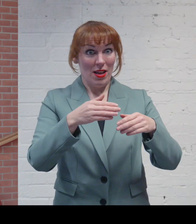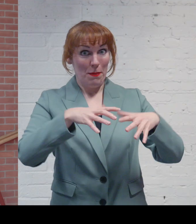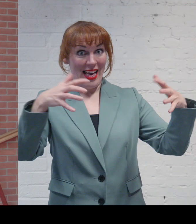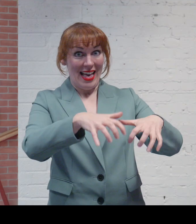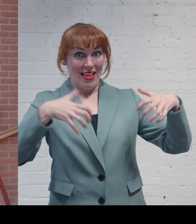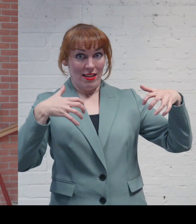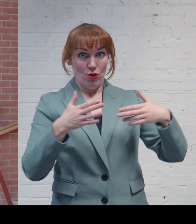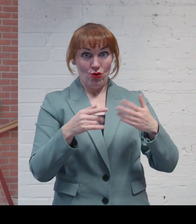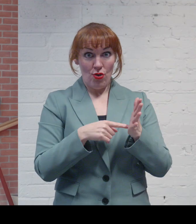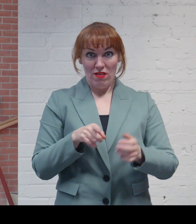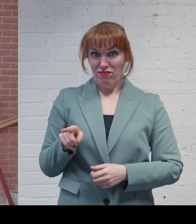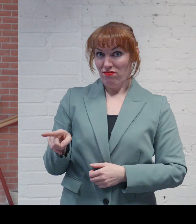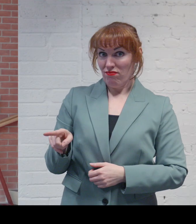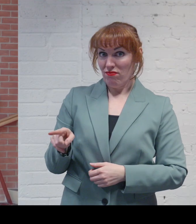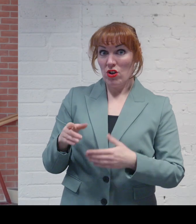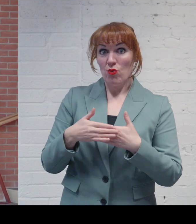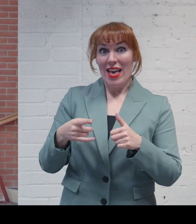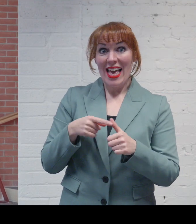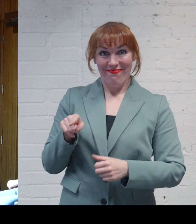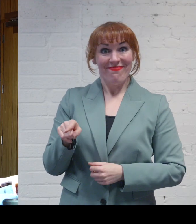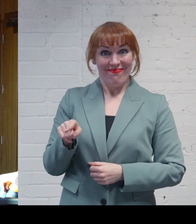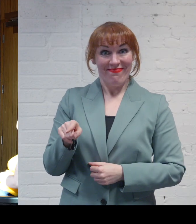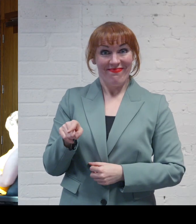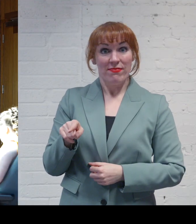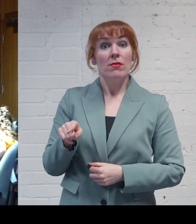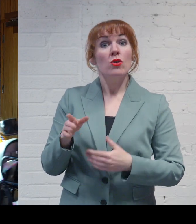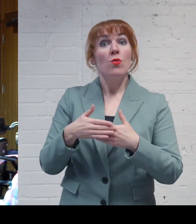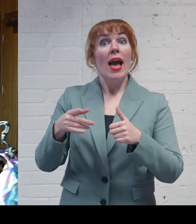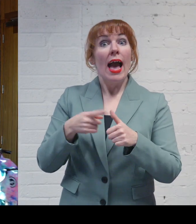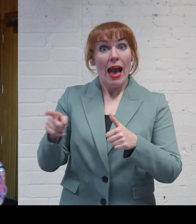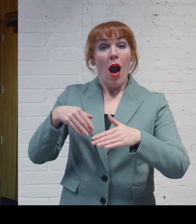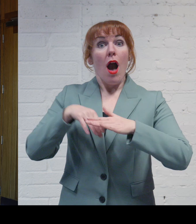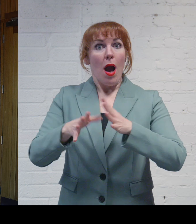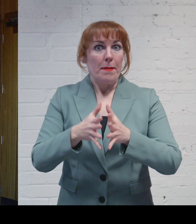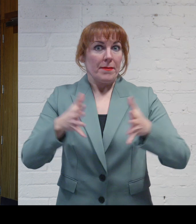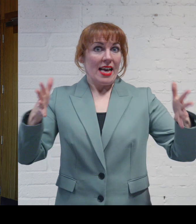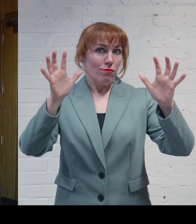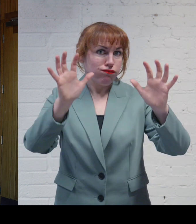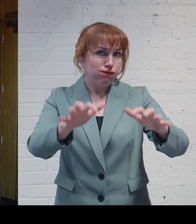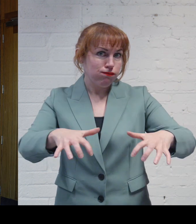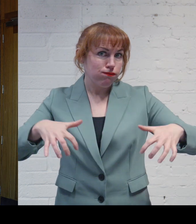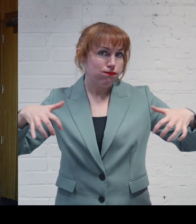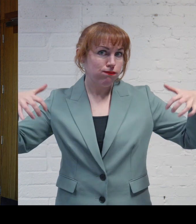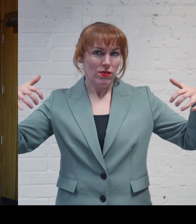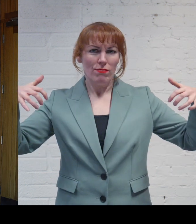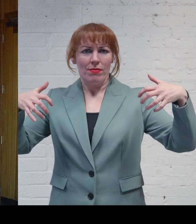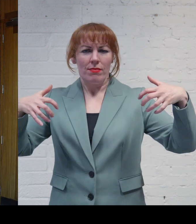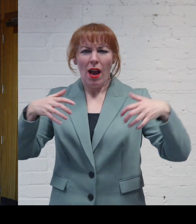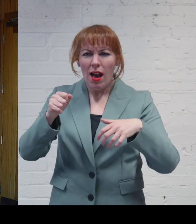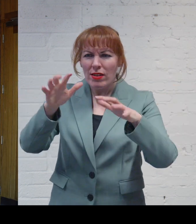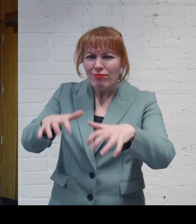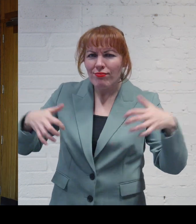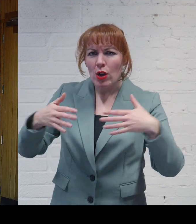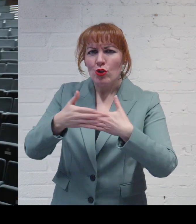the door to the main auditorium, door A. Door A will take you into the main auditorium, which is a large theatre